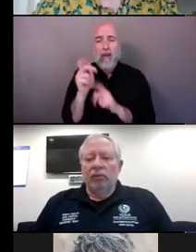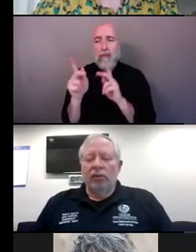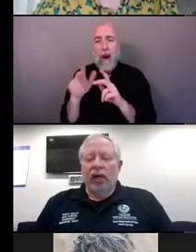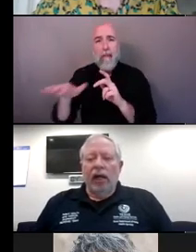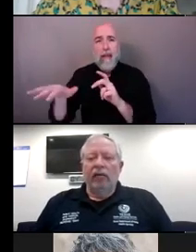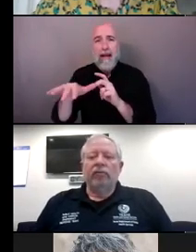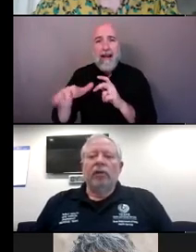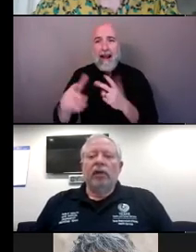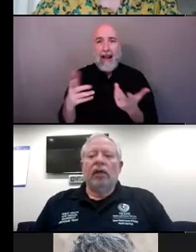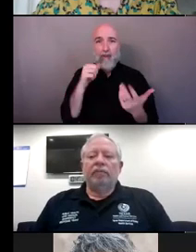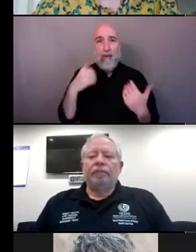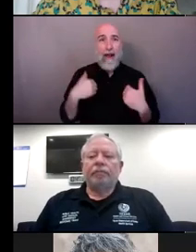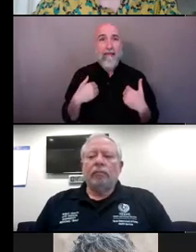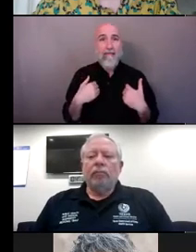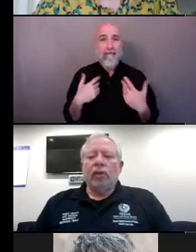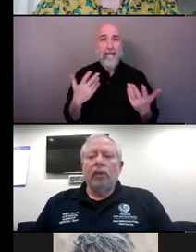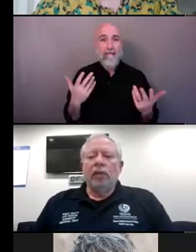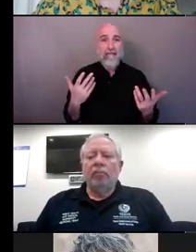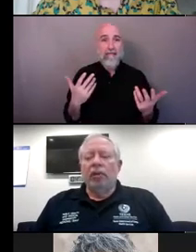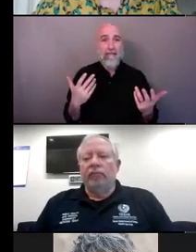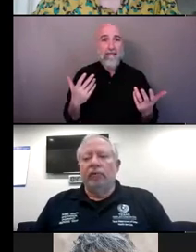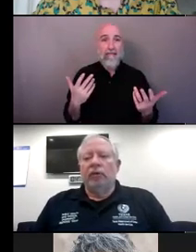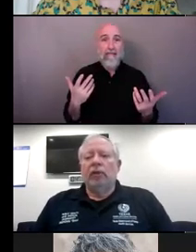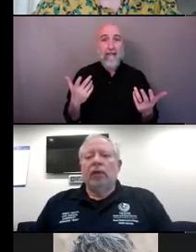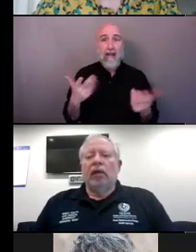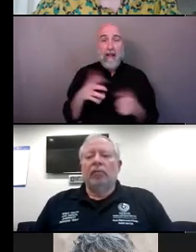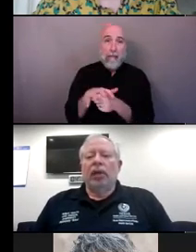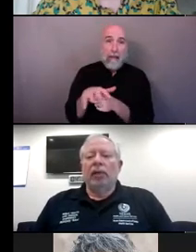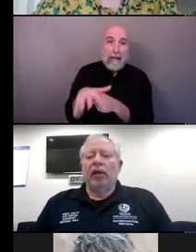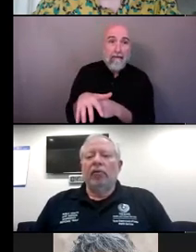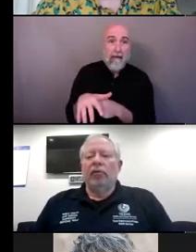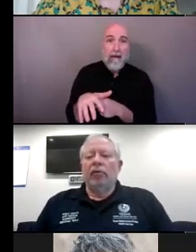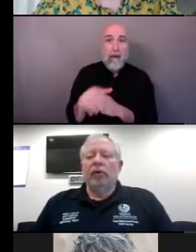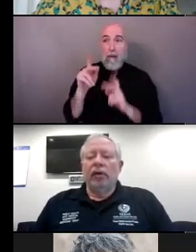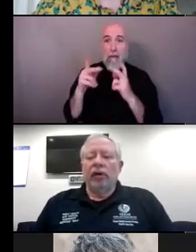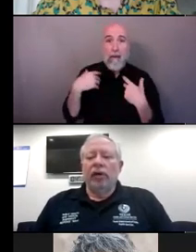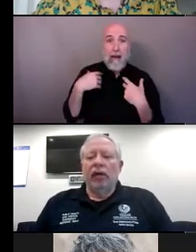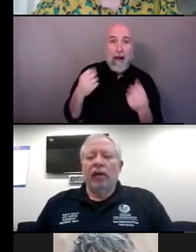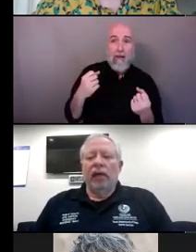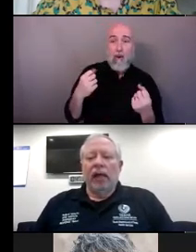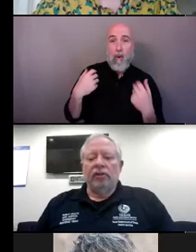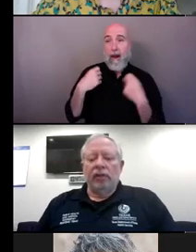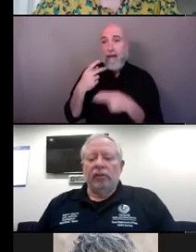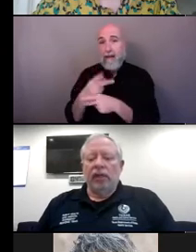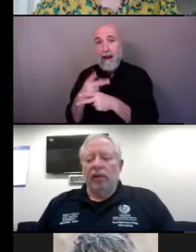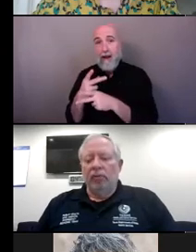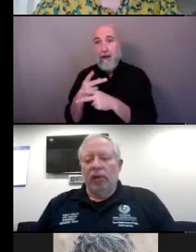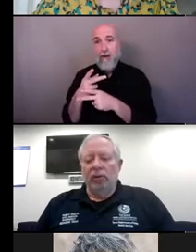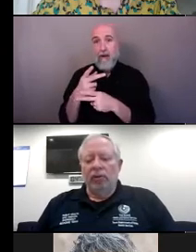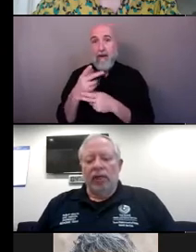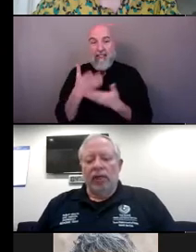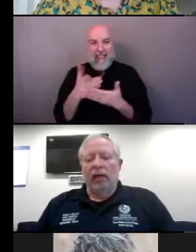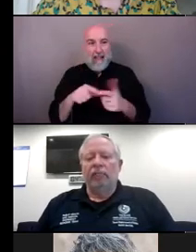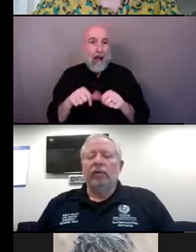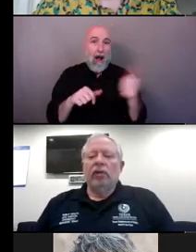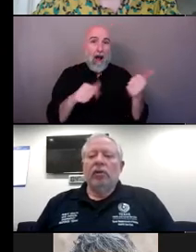and do not have the plentiful public health or healthcare assets that other parts of